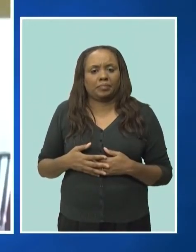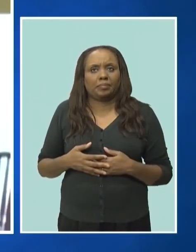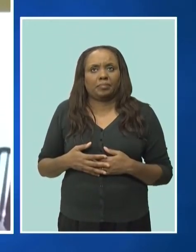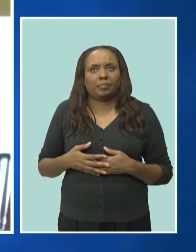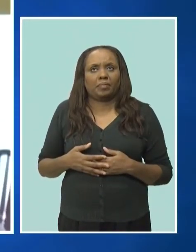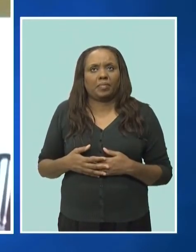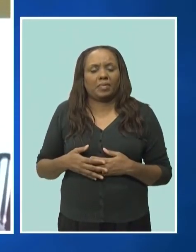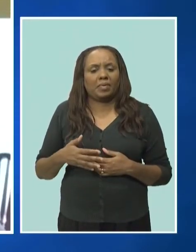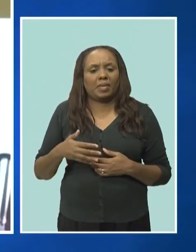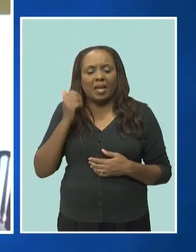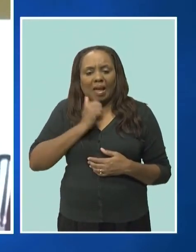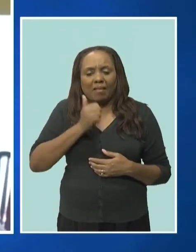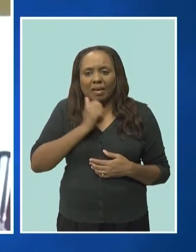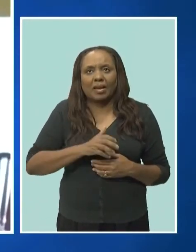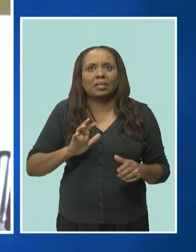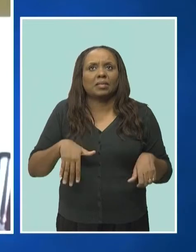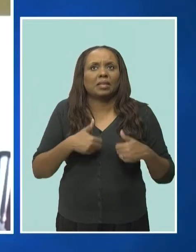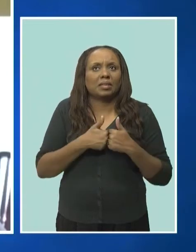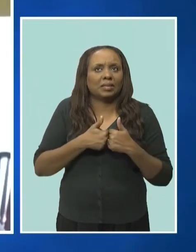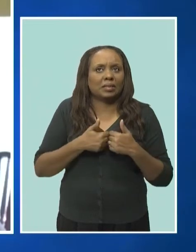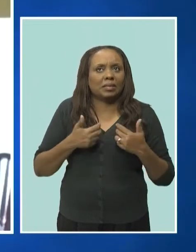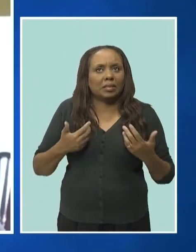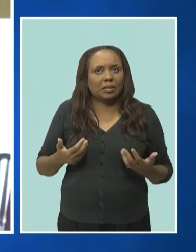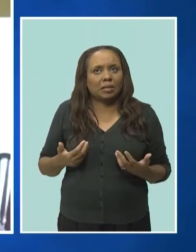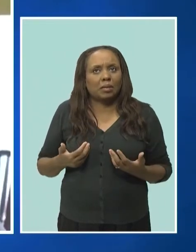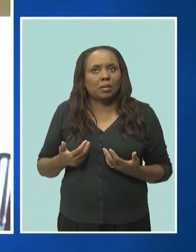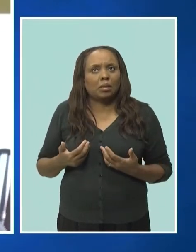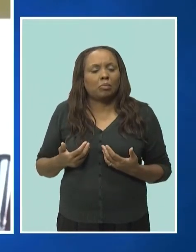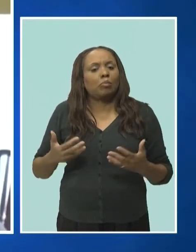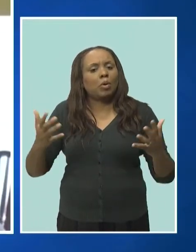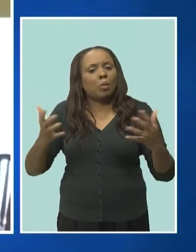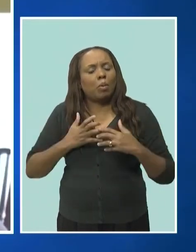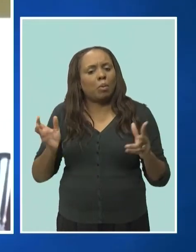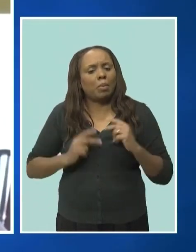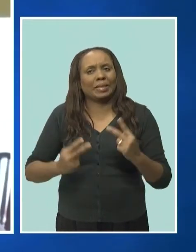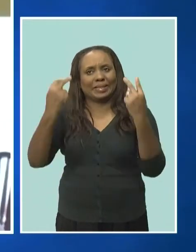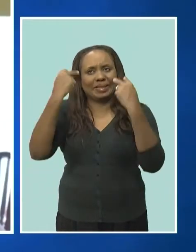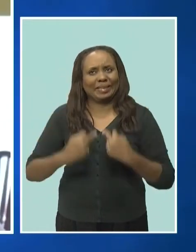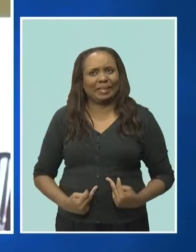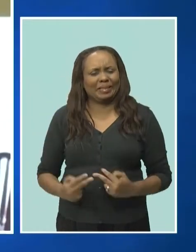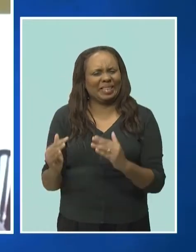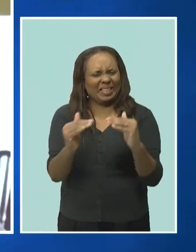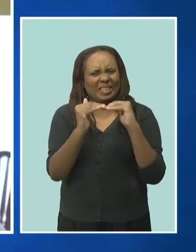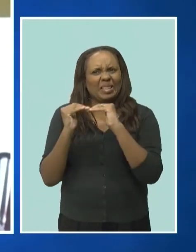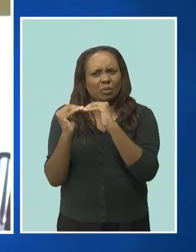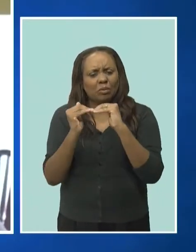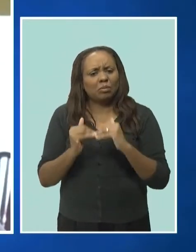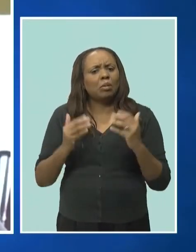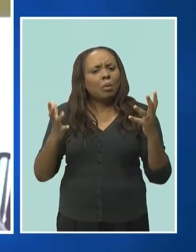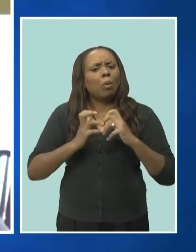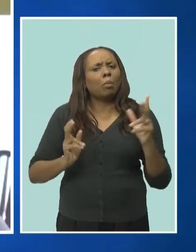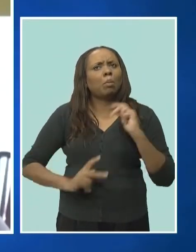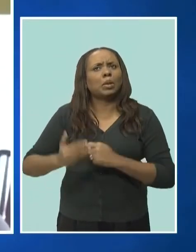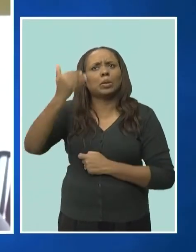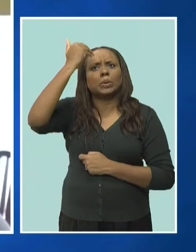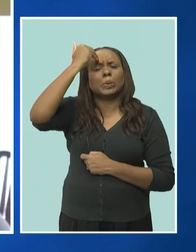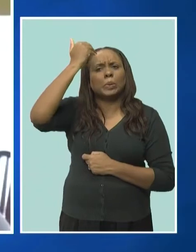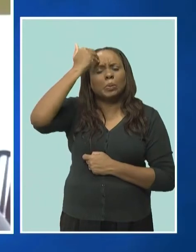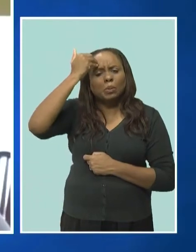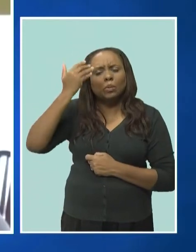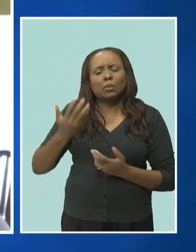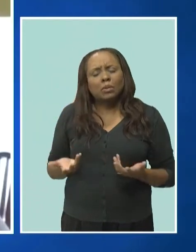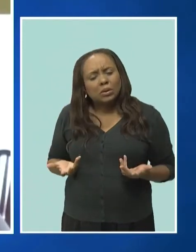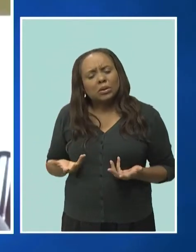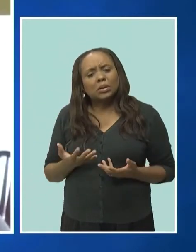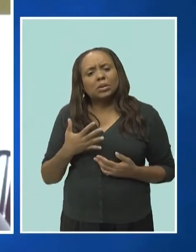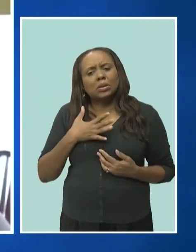a challenge. And we just want people to see me as equal. We just want people to know that. We just want